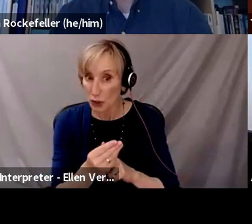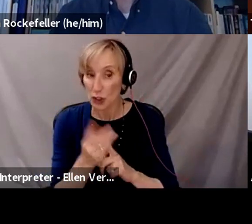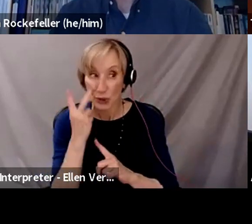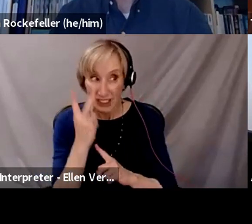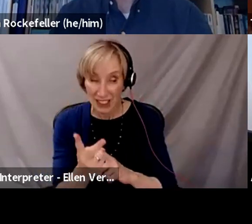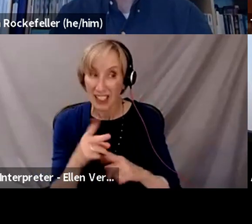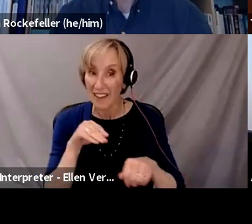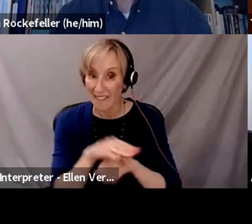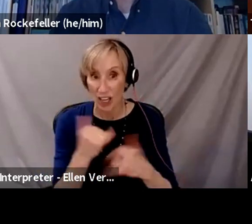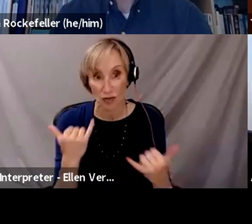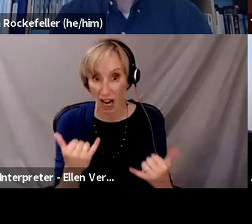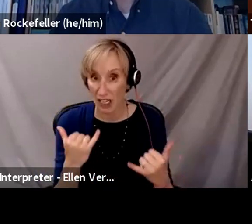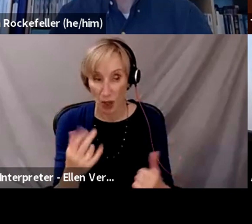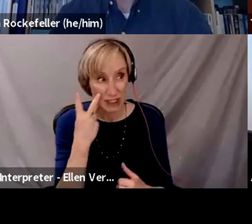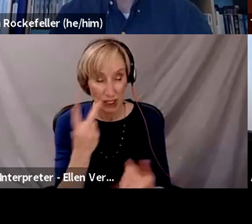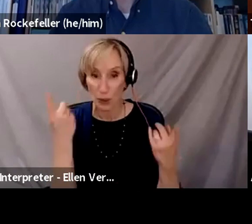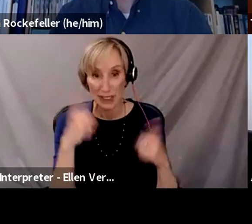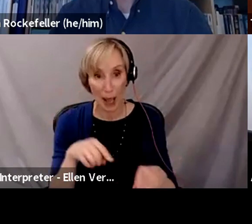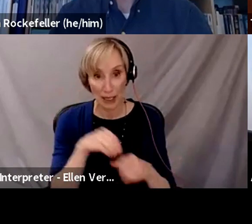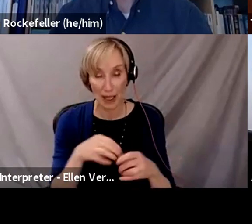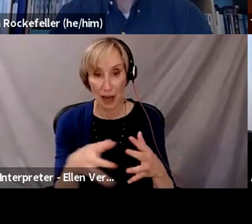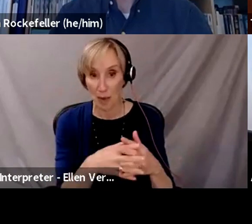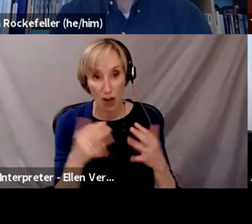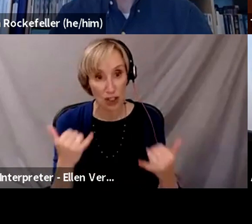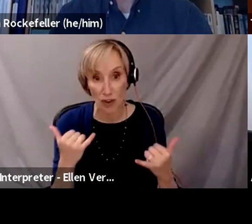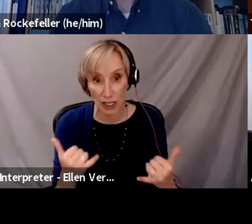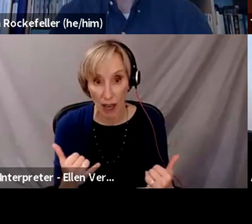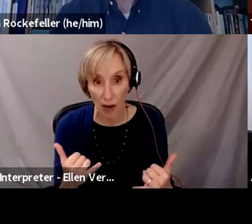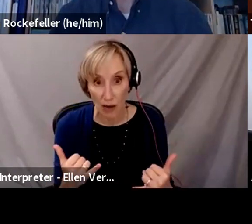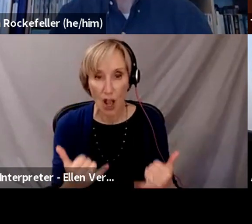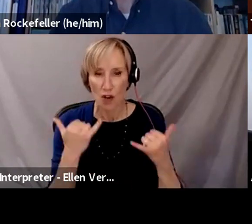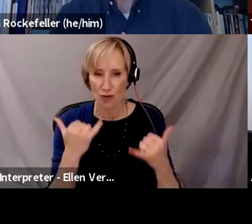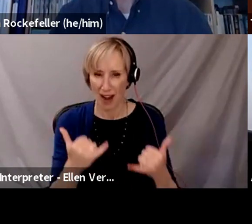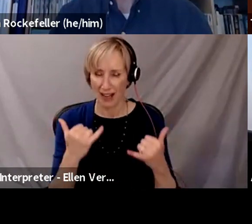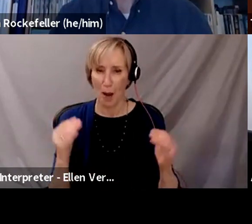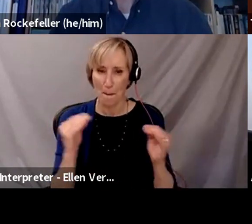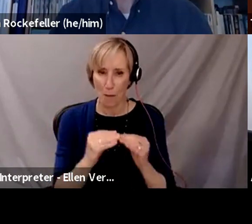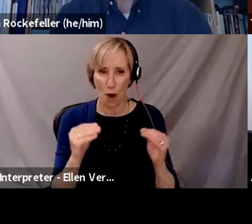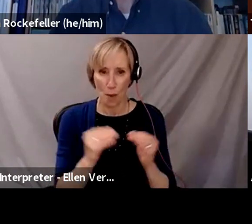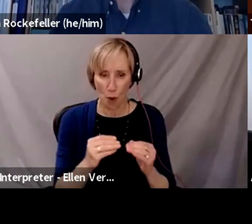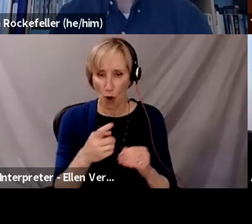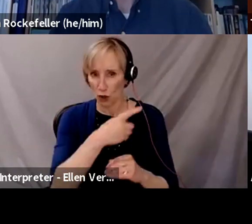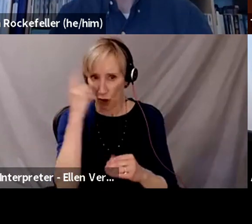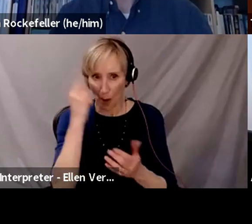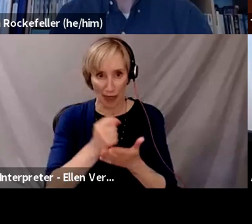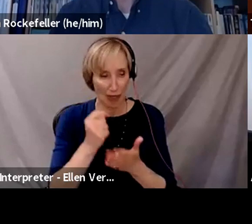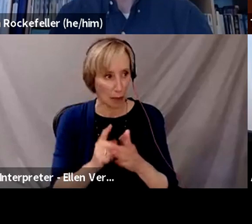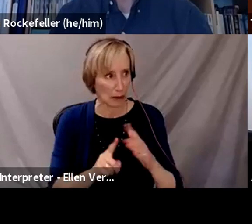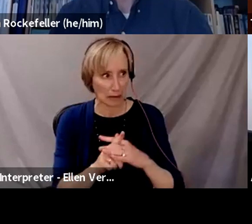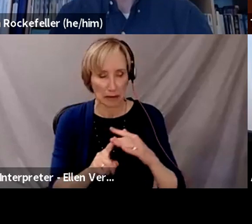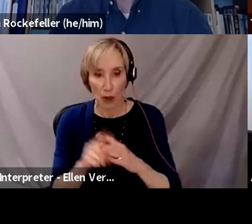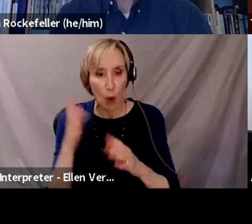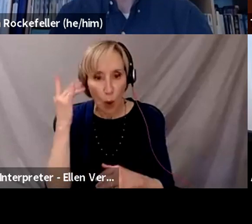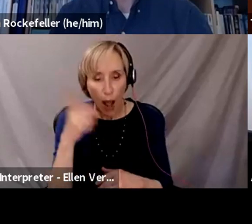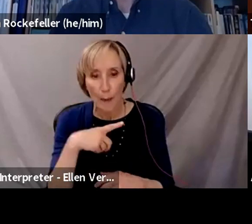There's a proliferation of trauma therapies now, therapies that are coming out now, and they just keep coming